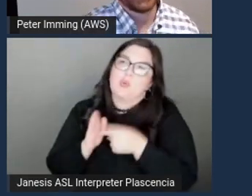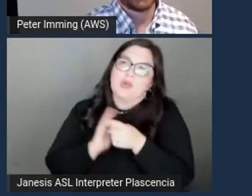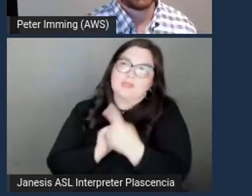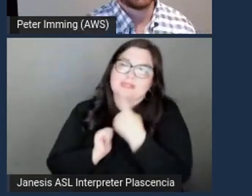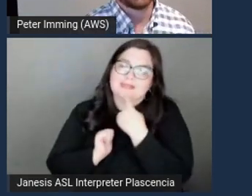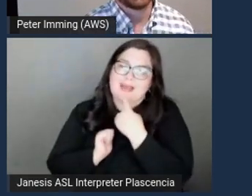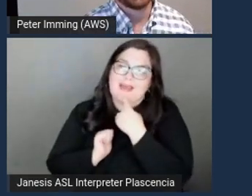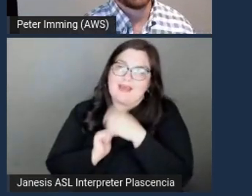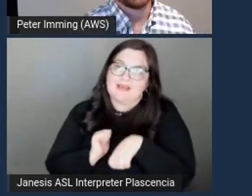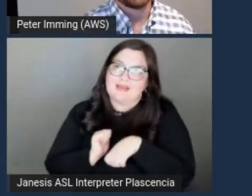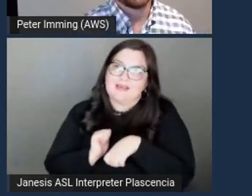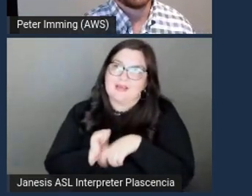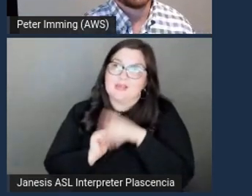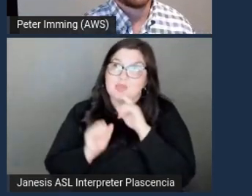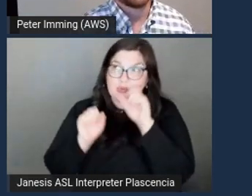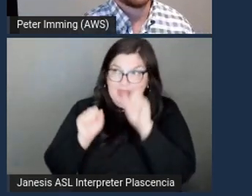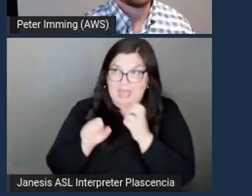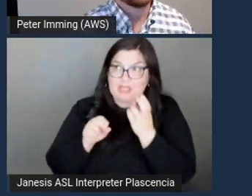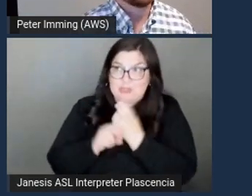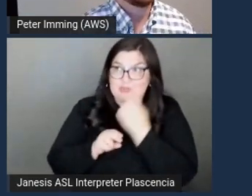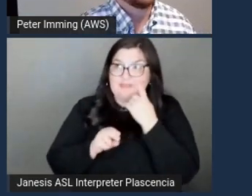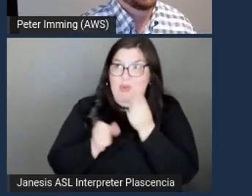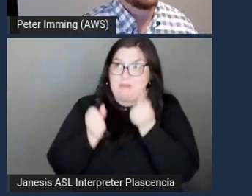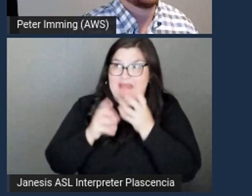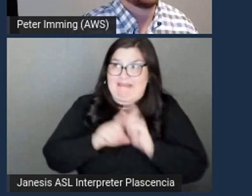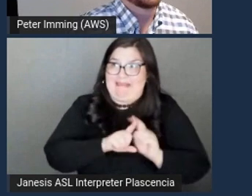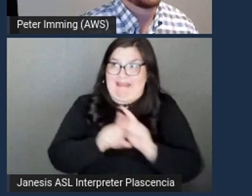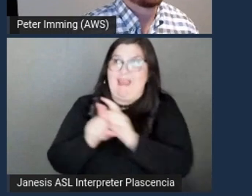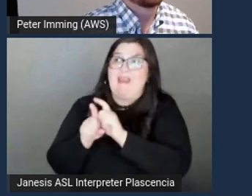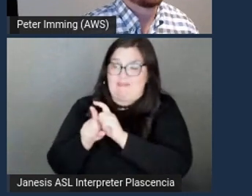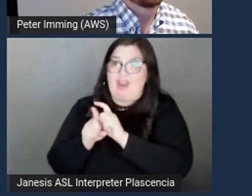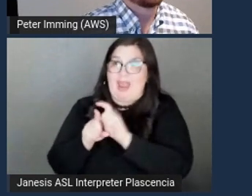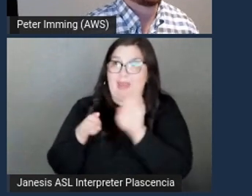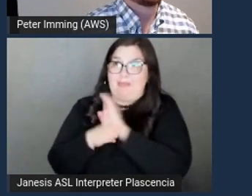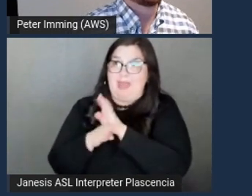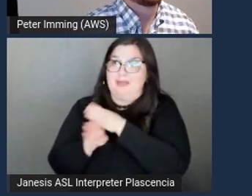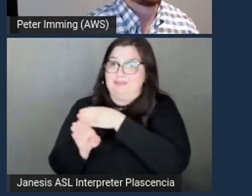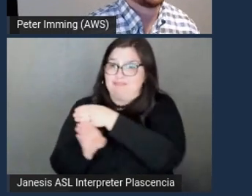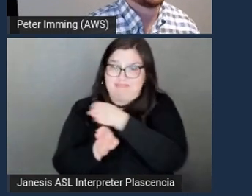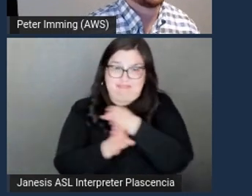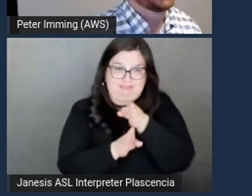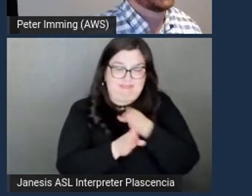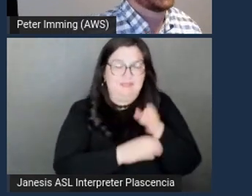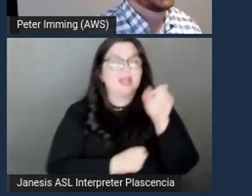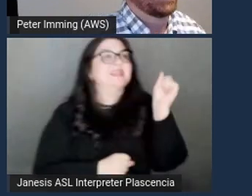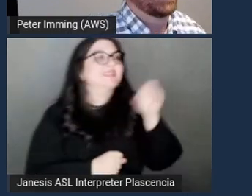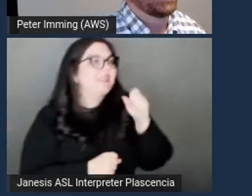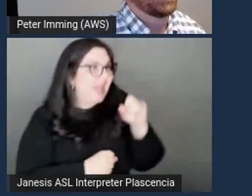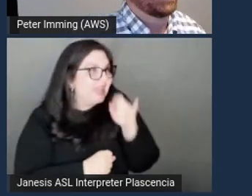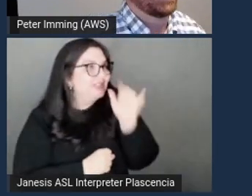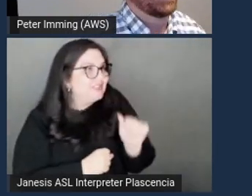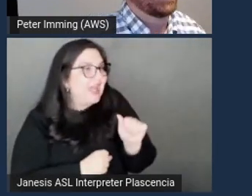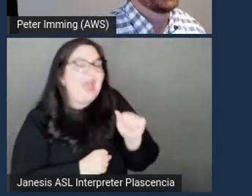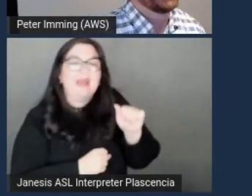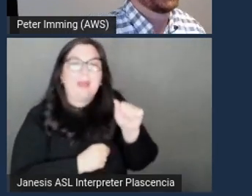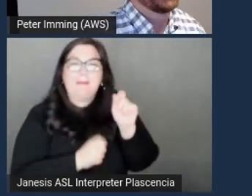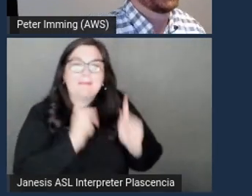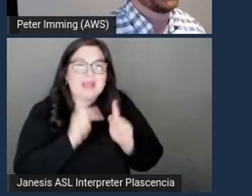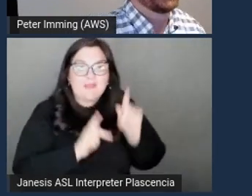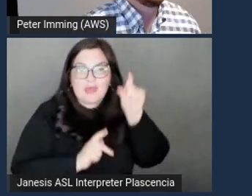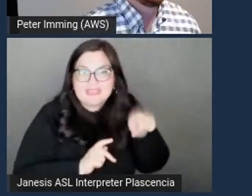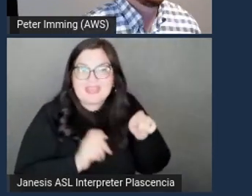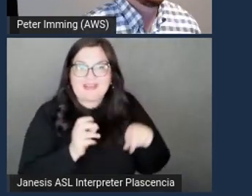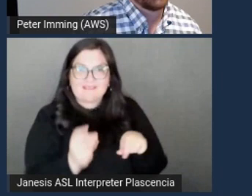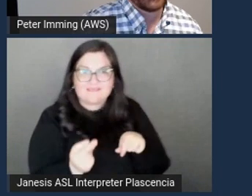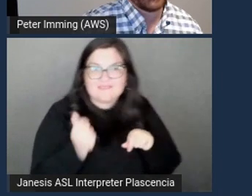is it's used for multiple industries. Right. It is. Everybody, Jenna, needs faster S3. Yes, Everybody exactly.